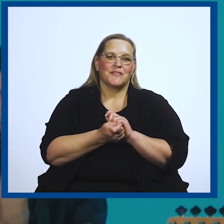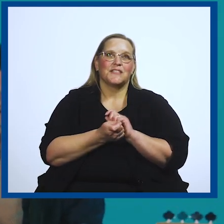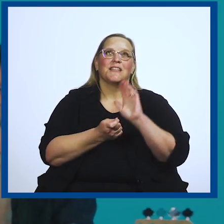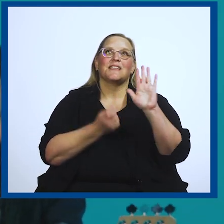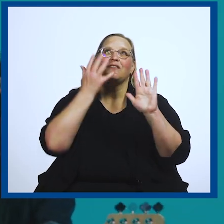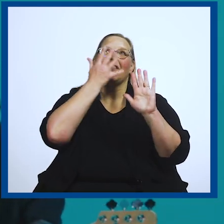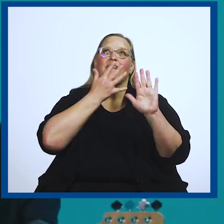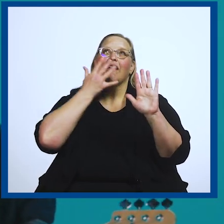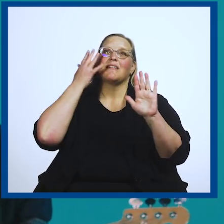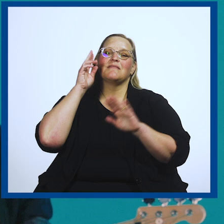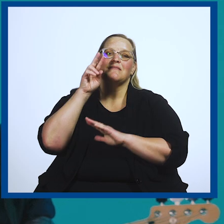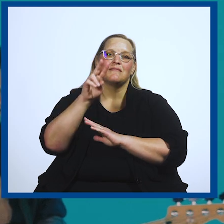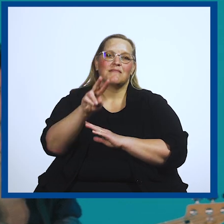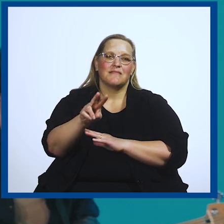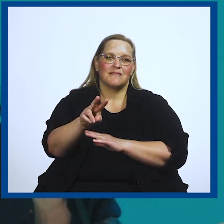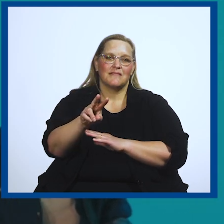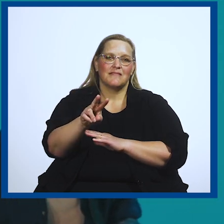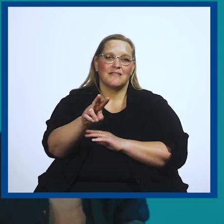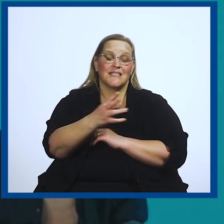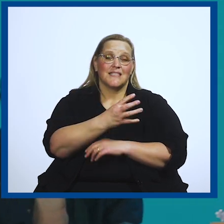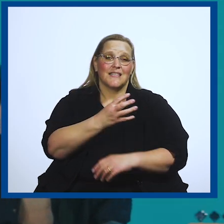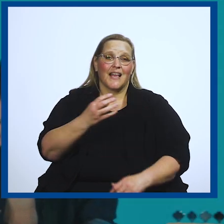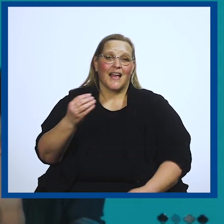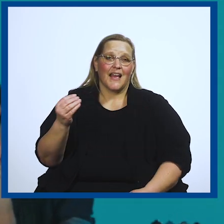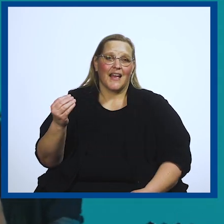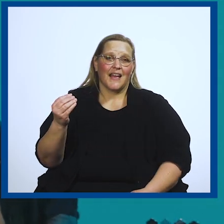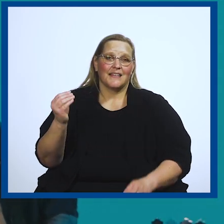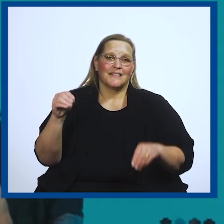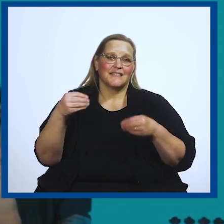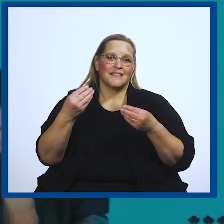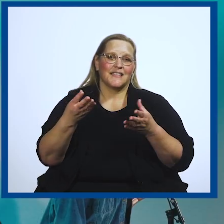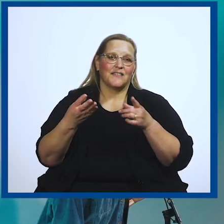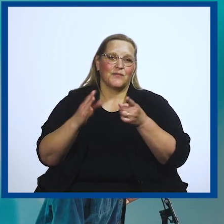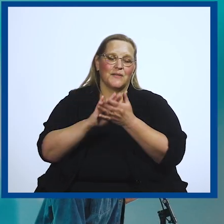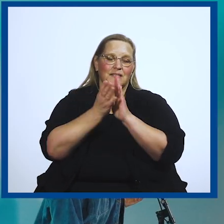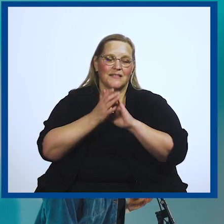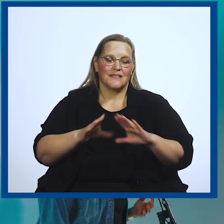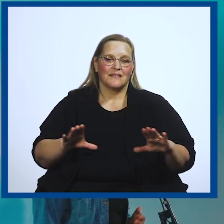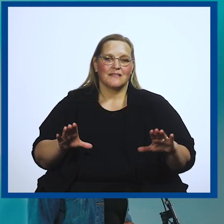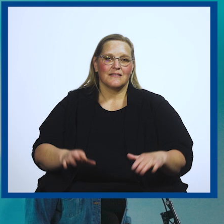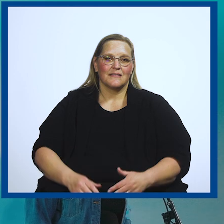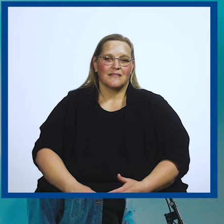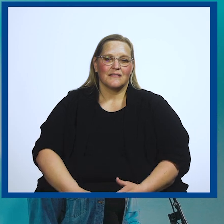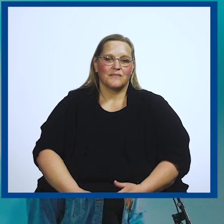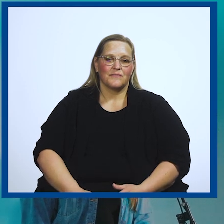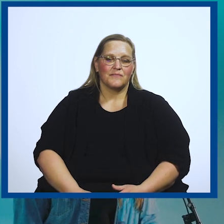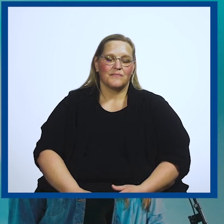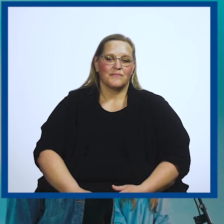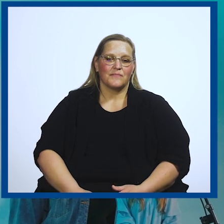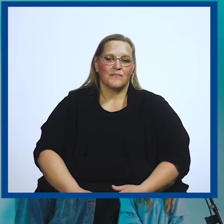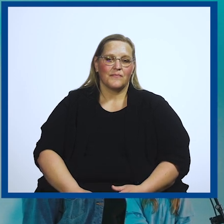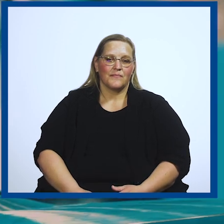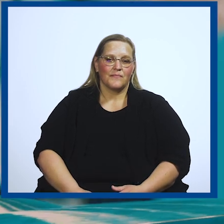face toward you and give you peace.